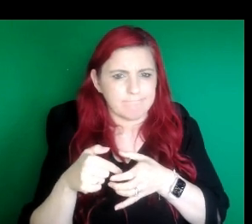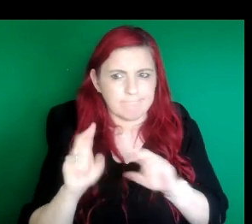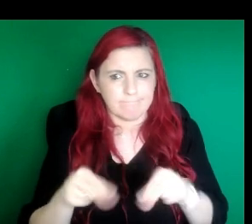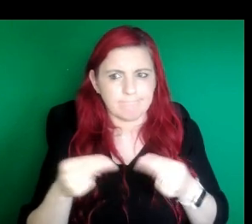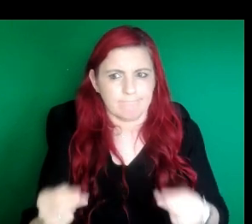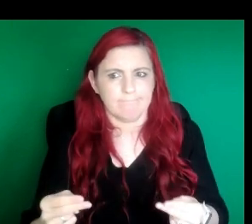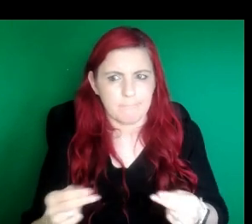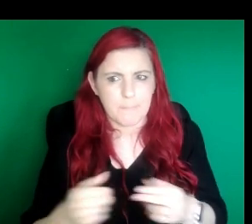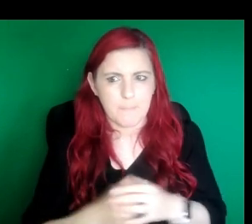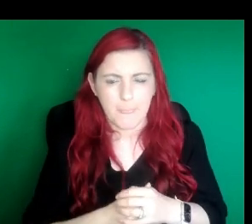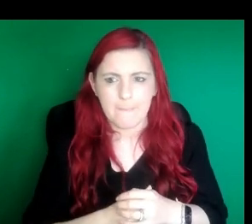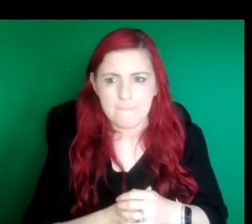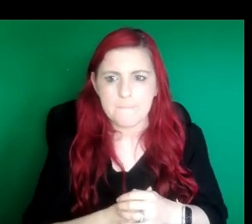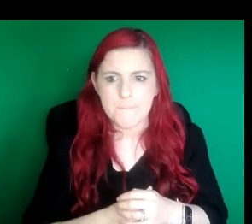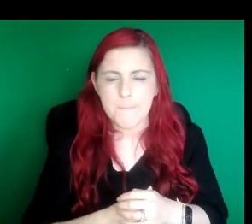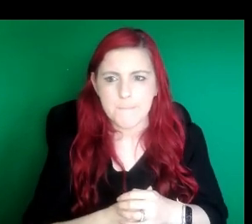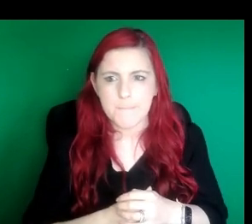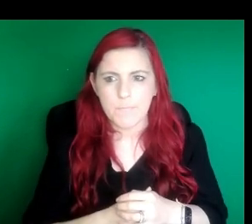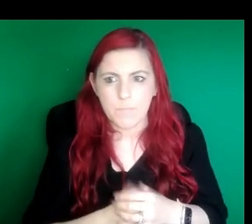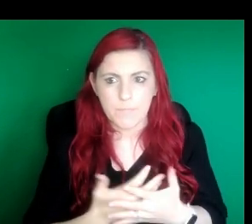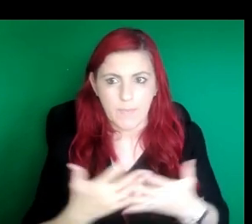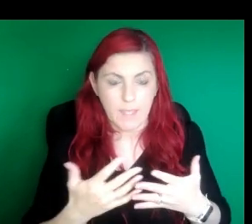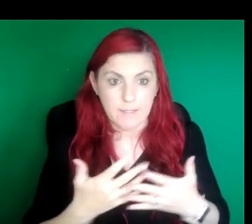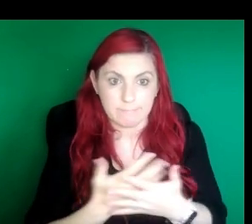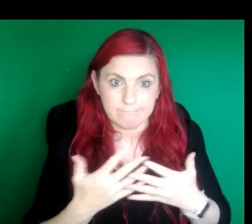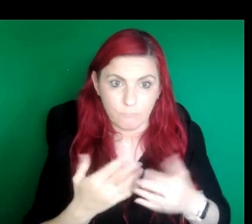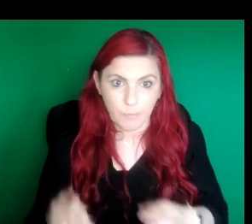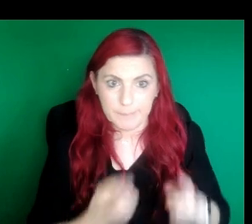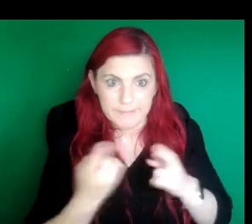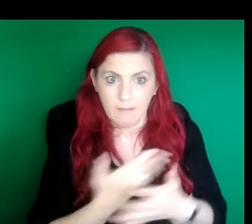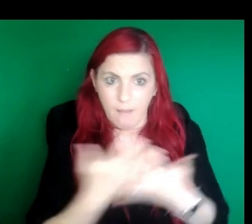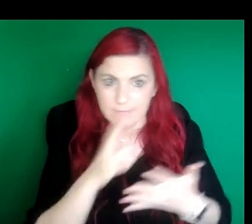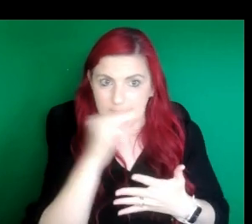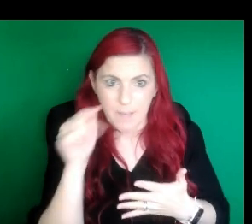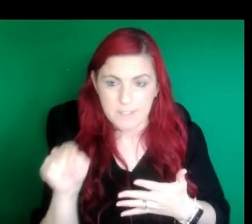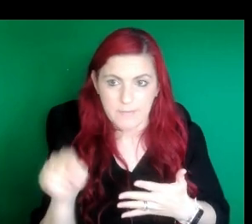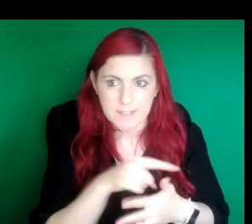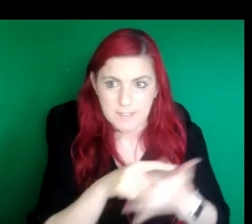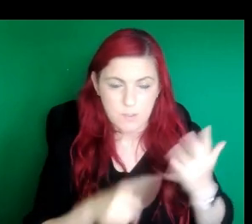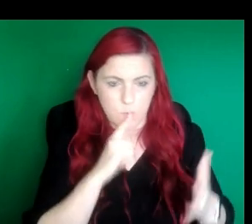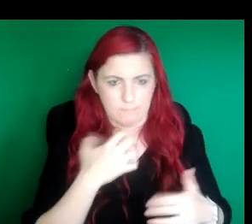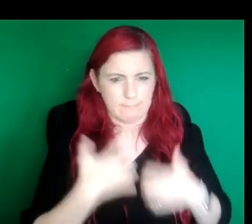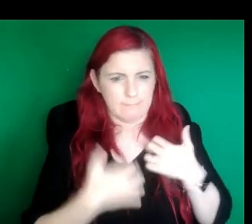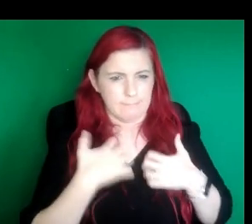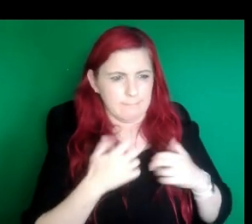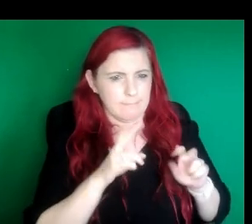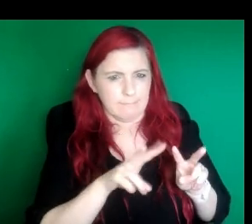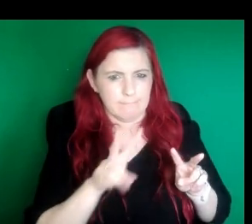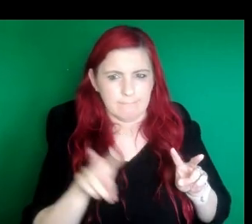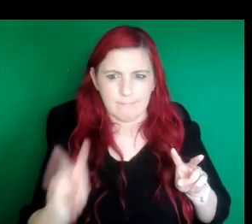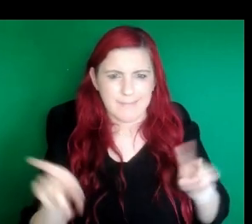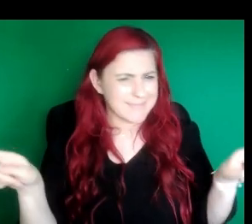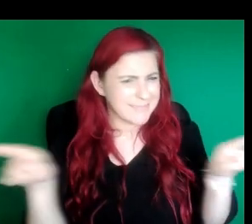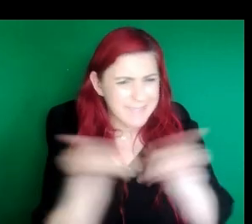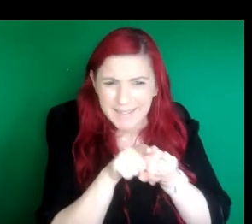over the phone with you this way by the bank. And this had happened many, many times to people. And it was interesting to see that the experiences were